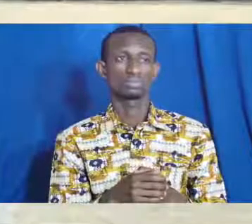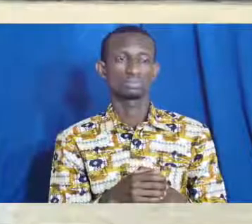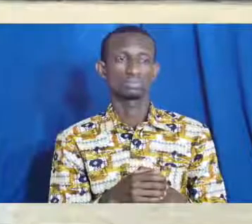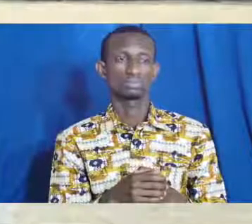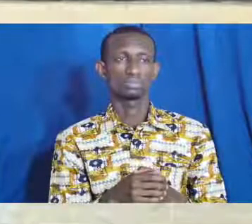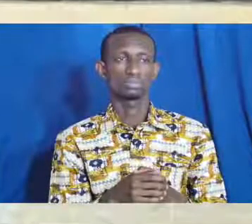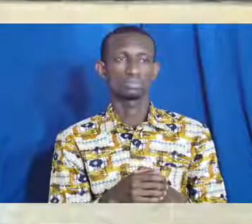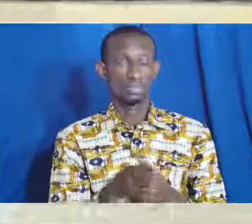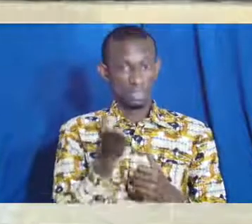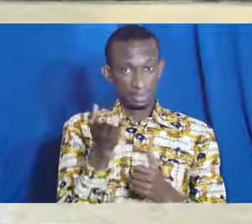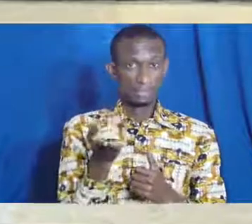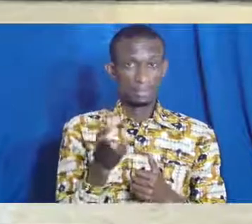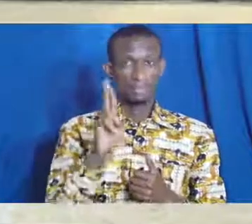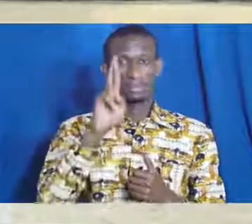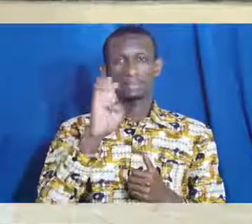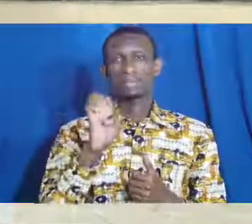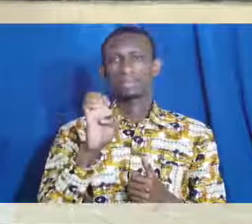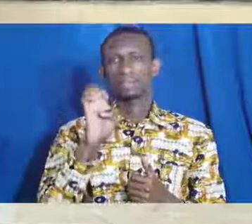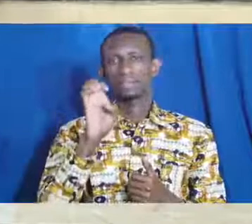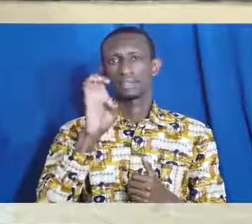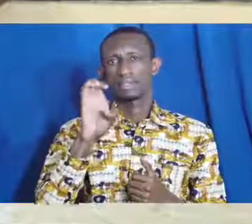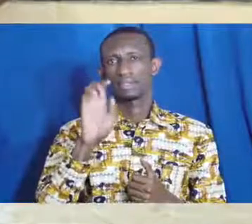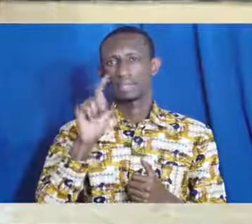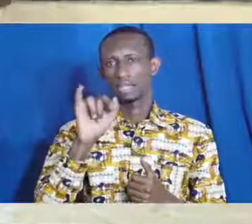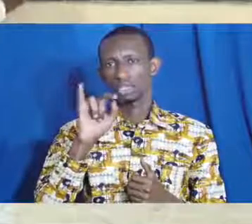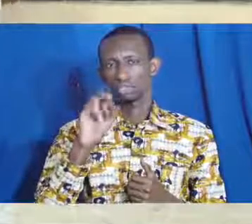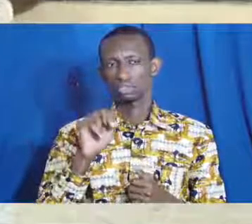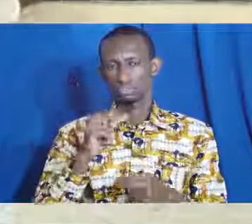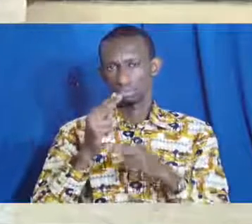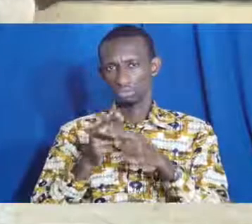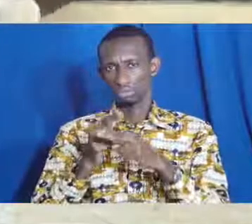Good. So this type of reaction is what we call double